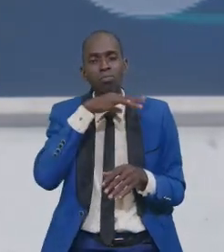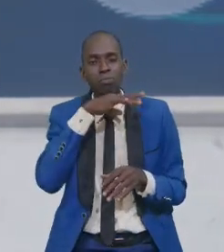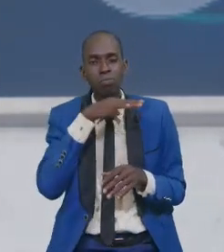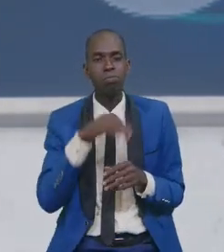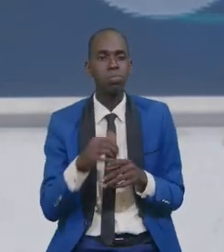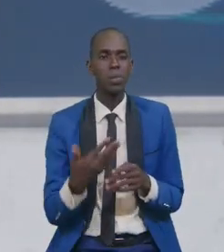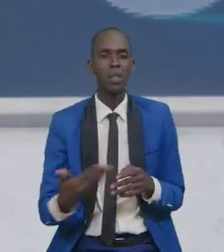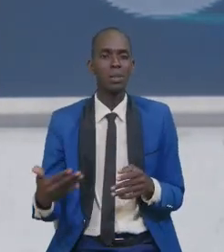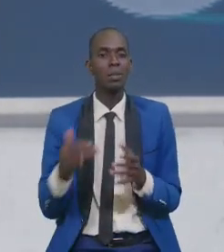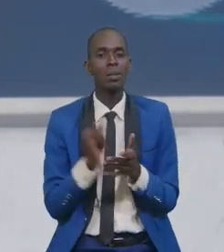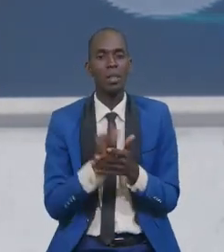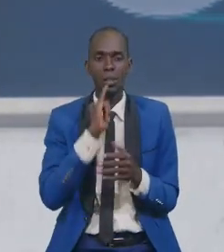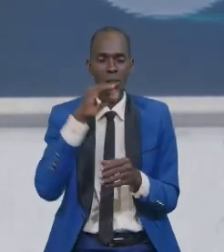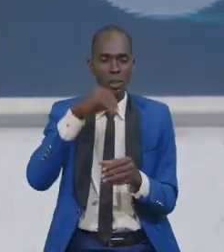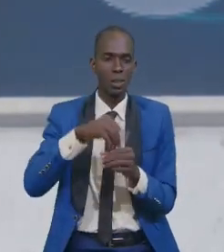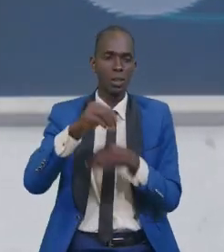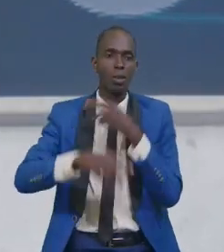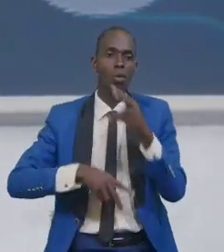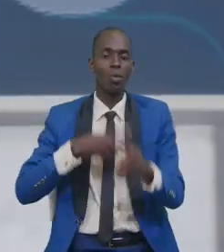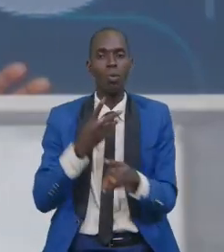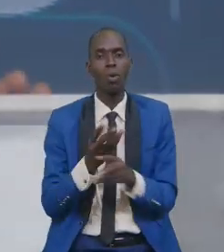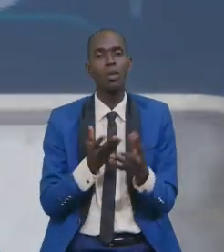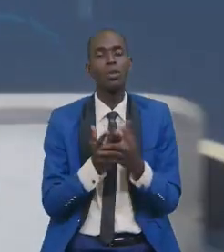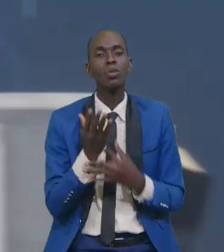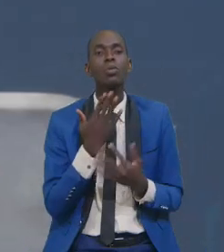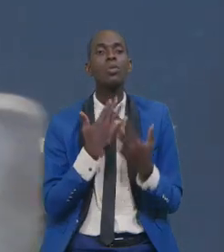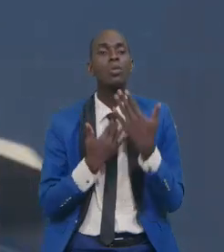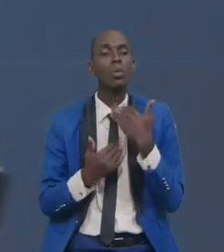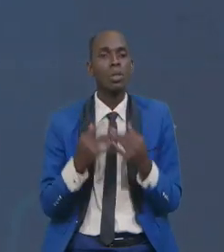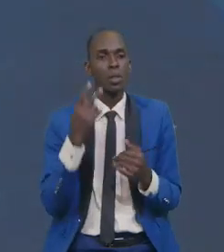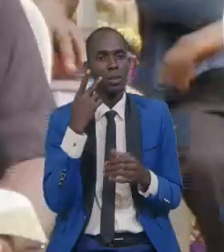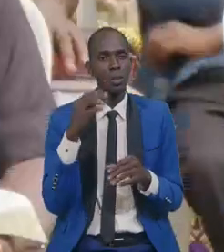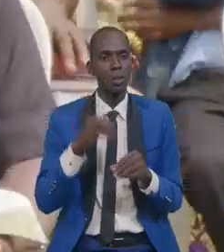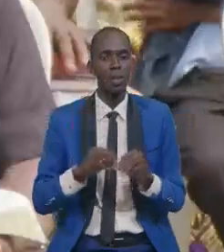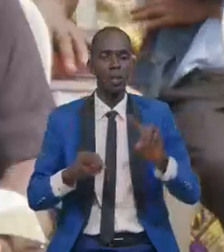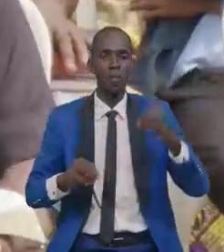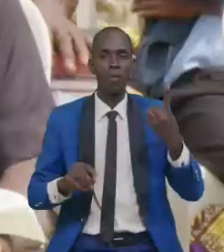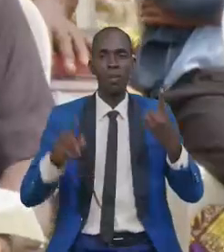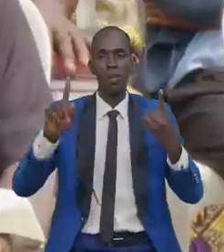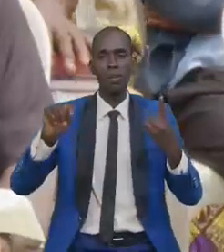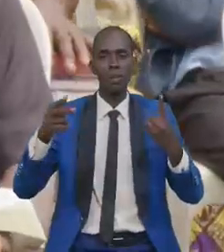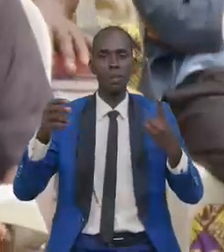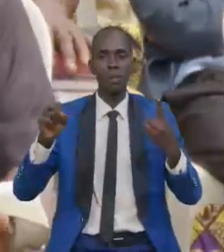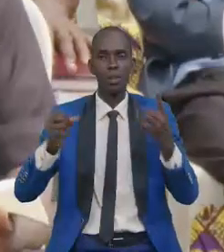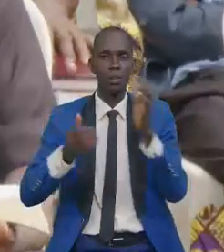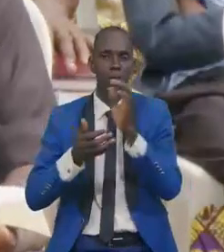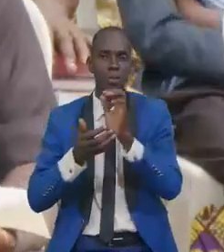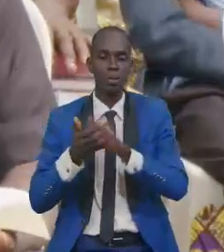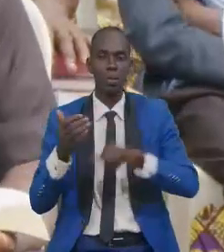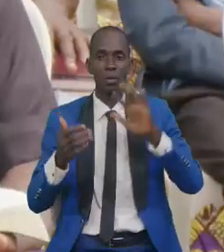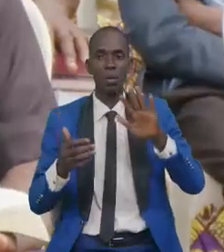is in the world. We're looking at 1 Thessalonians chapter 5.